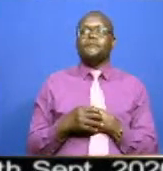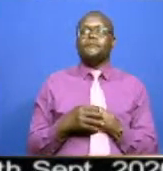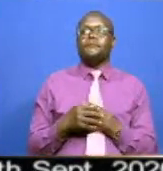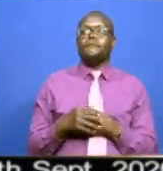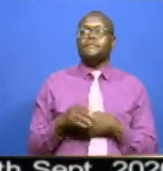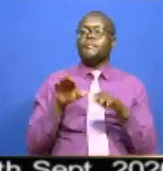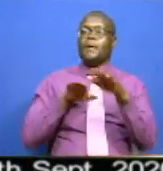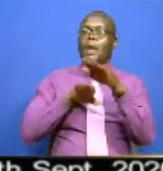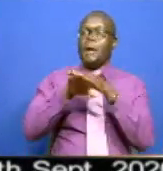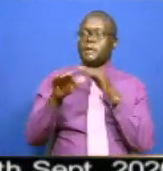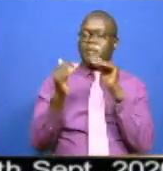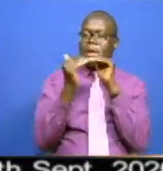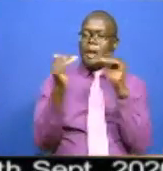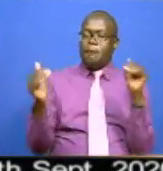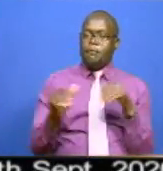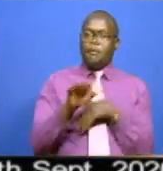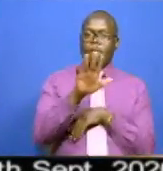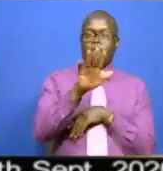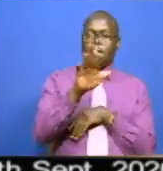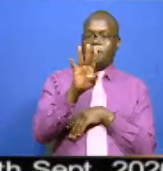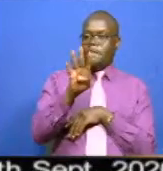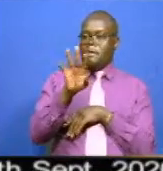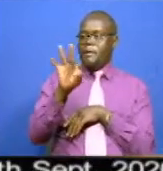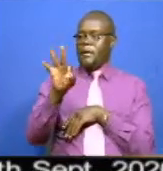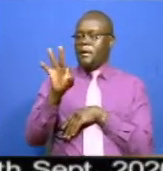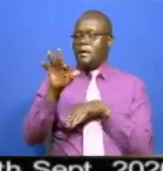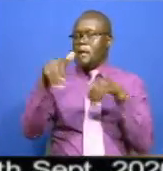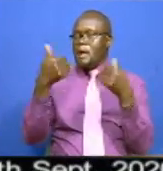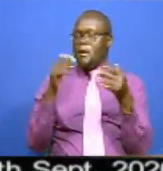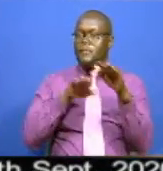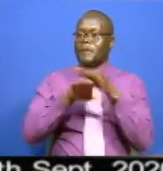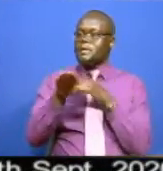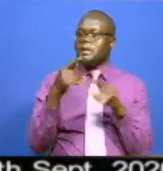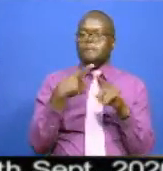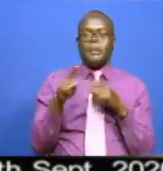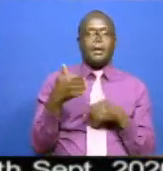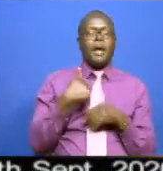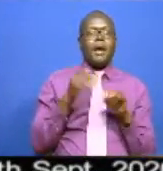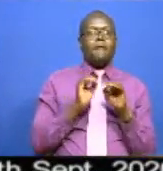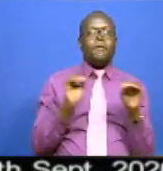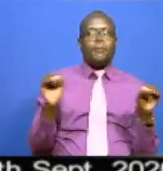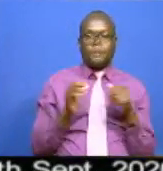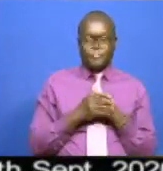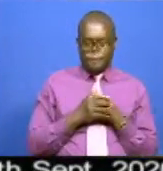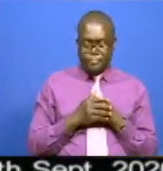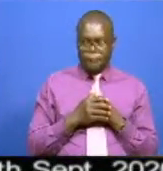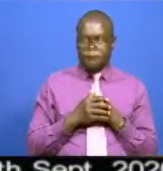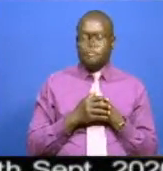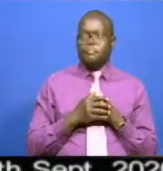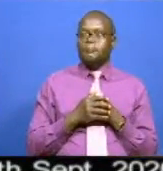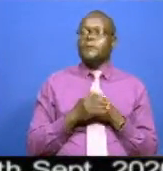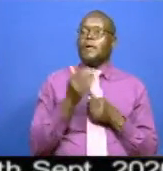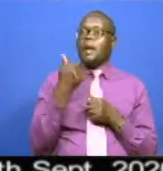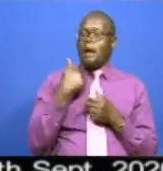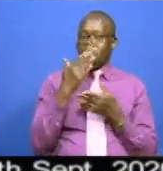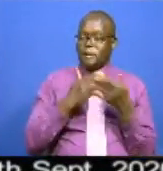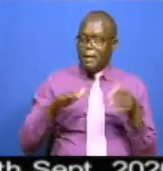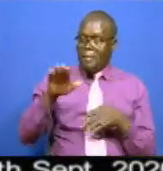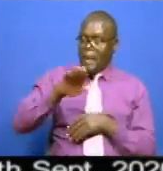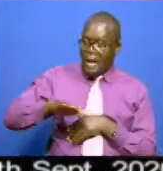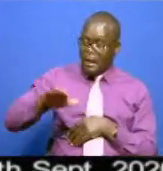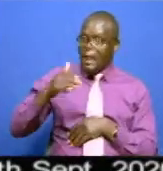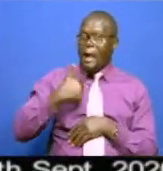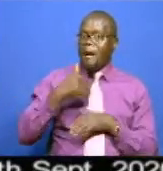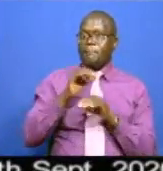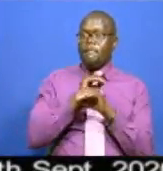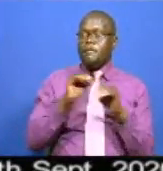level 5, 4, and 3. How do you access what you don't have? There are constituencies that do